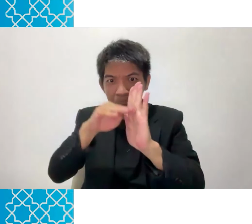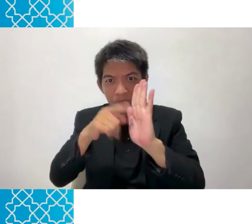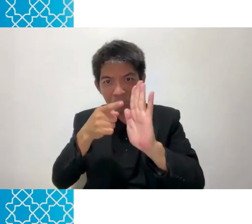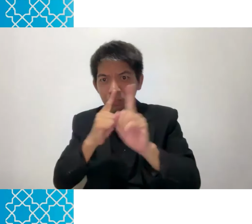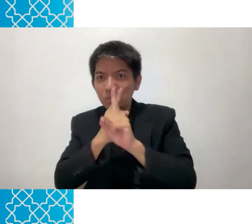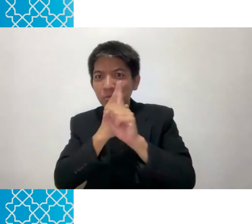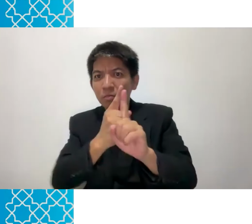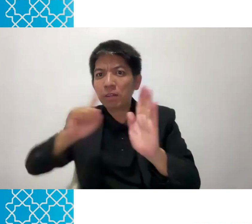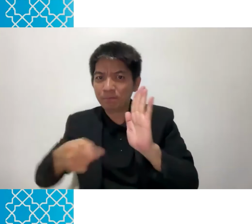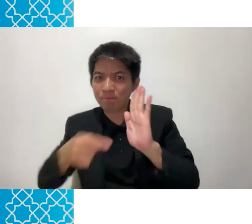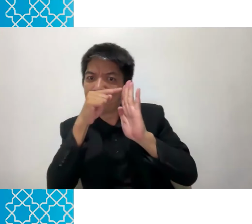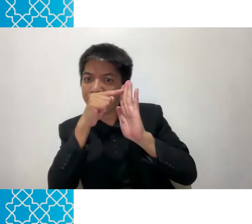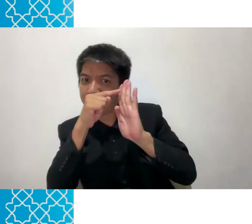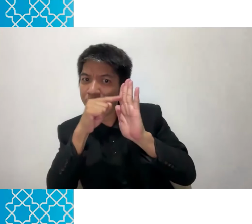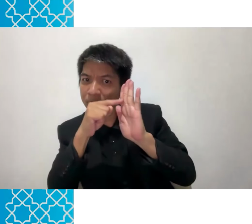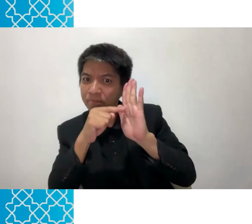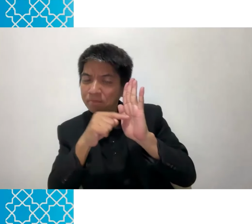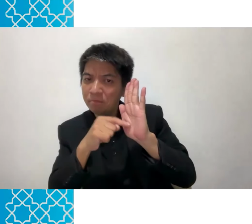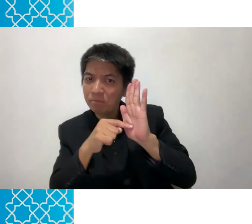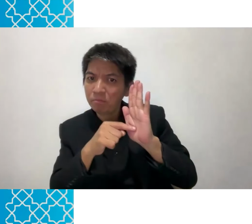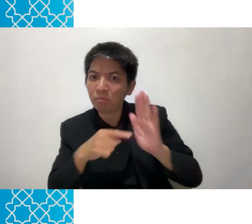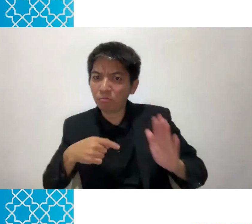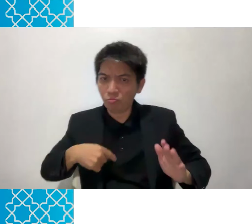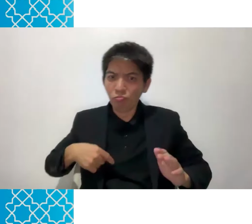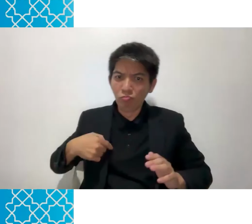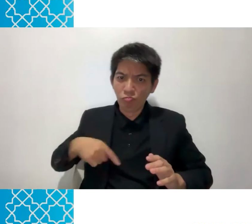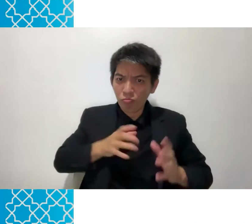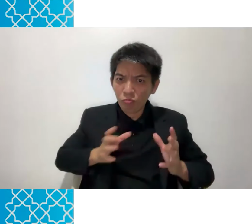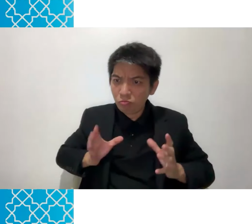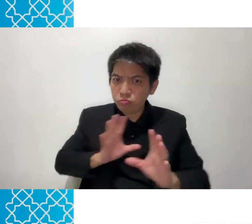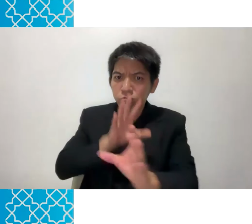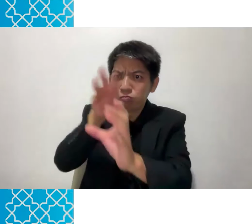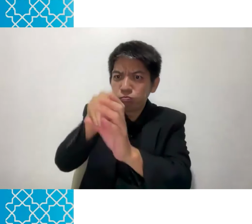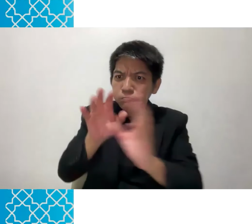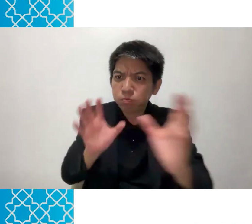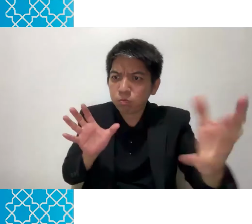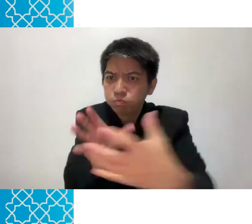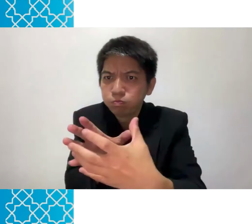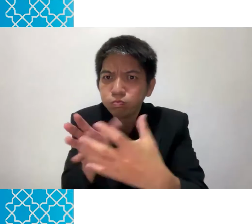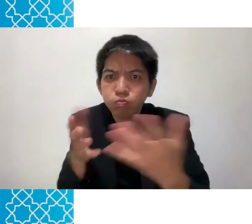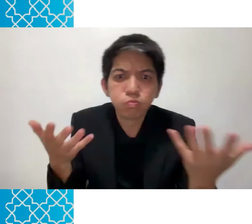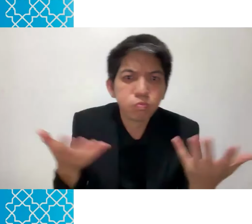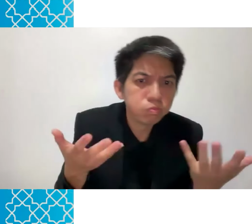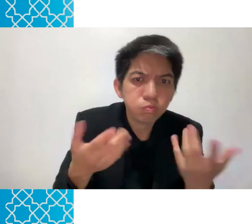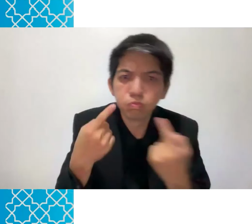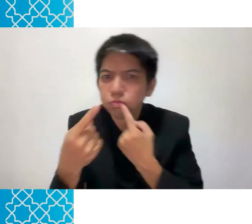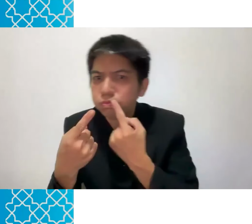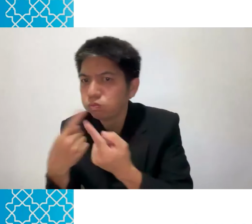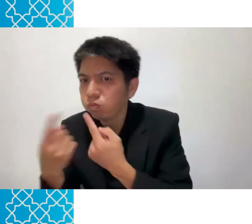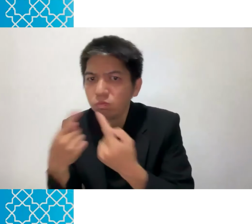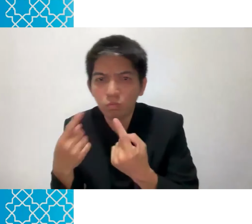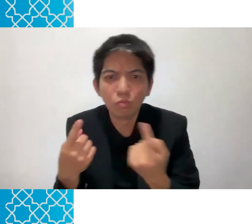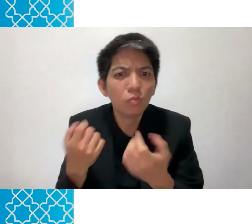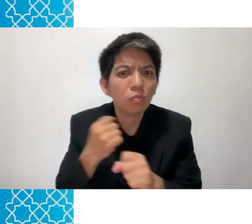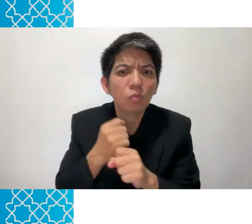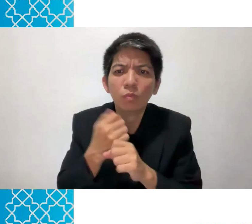team to author the community engagement framework, which has been